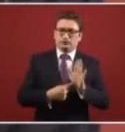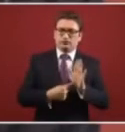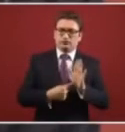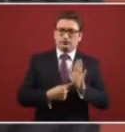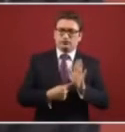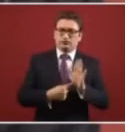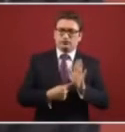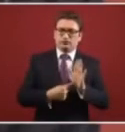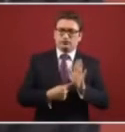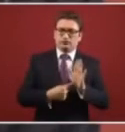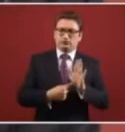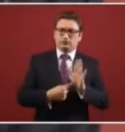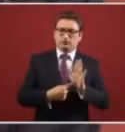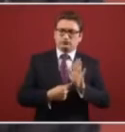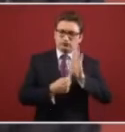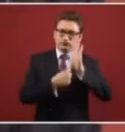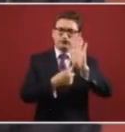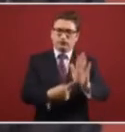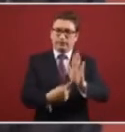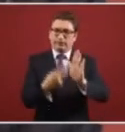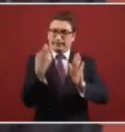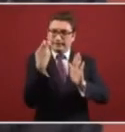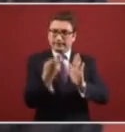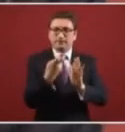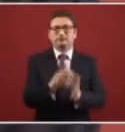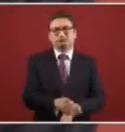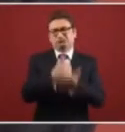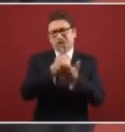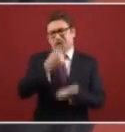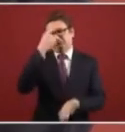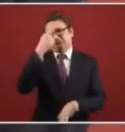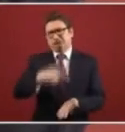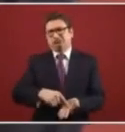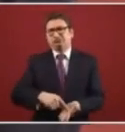I believe this helps very much. Es